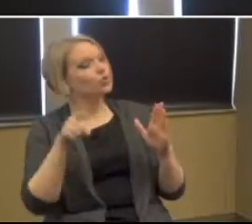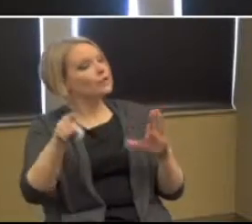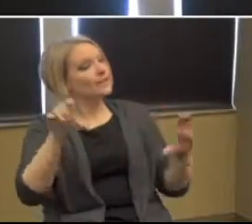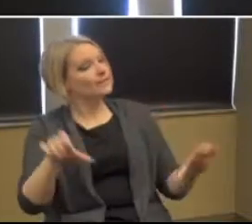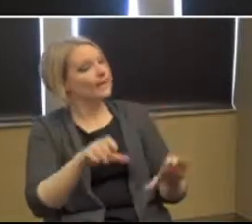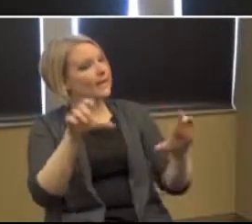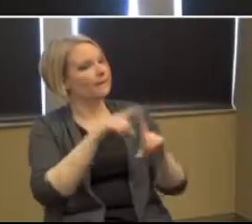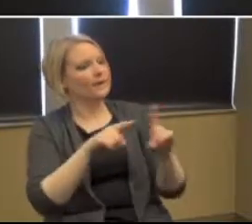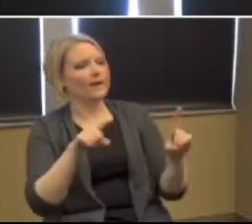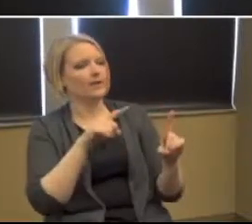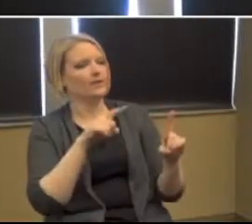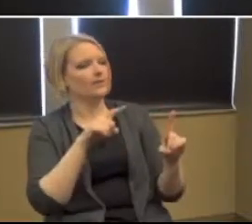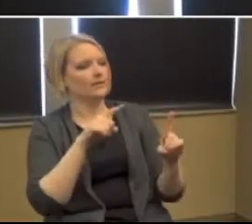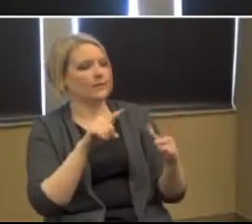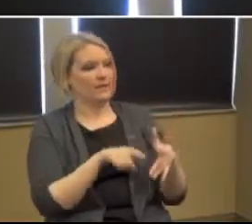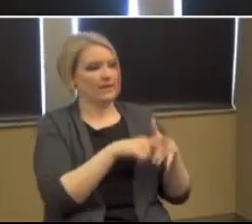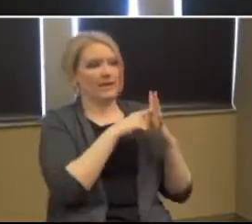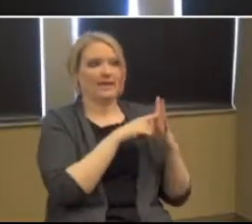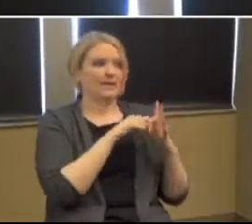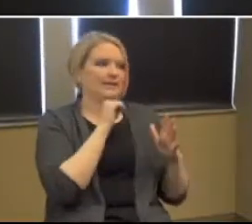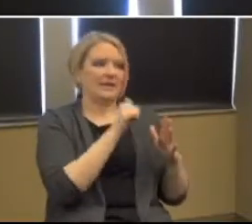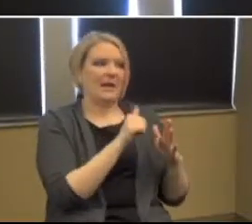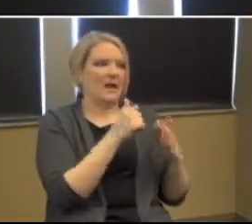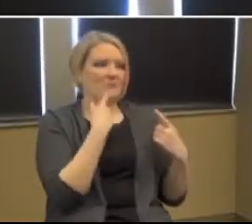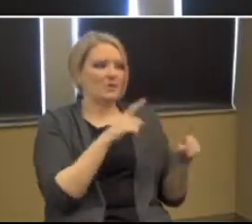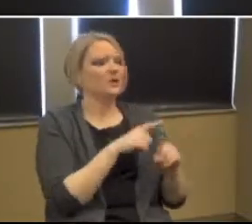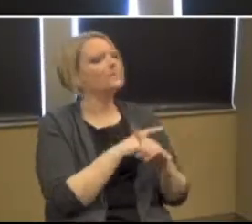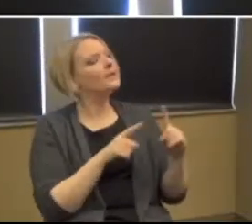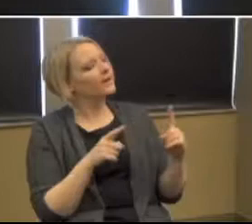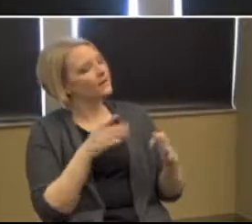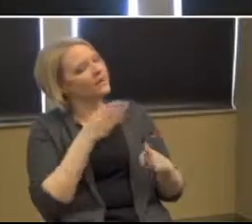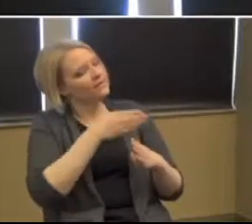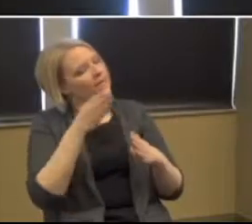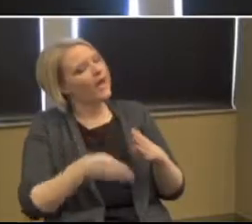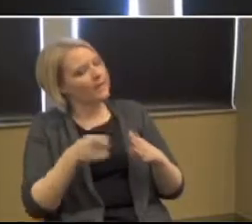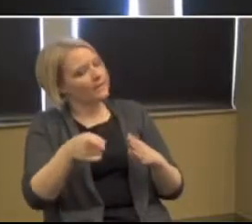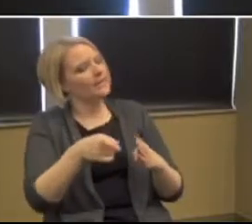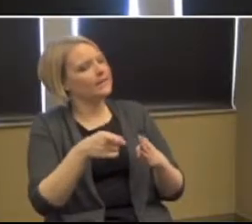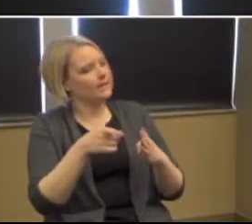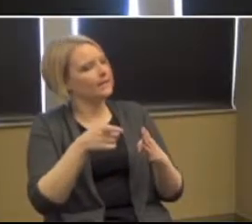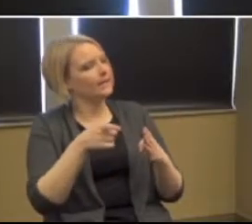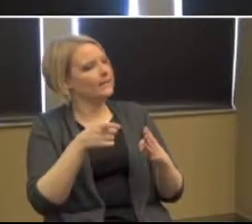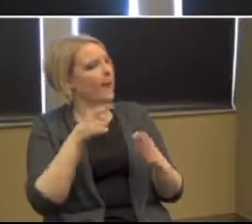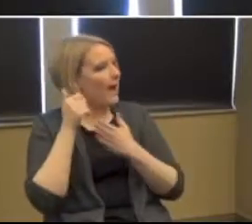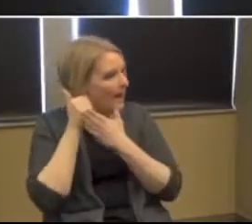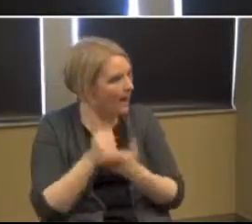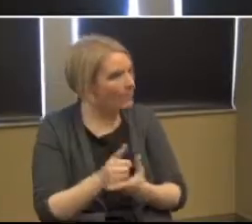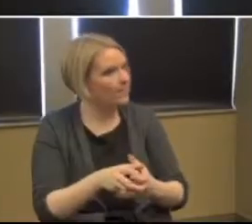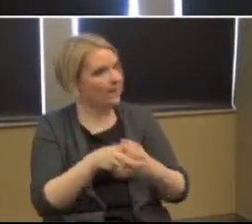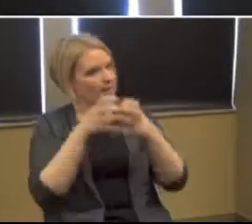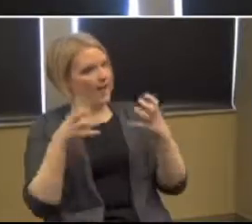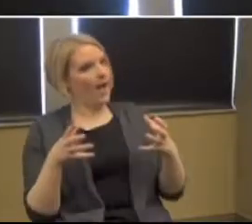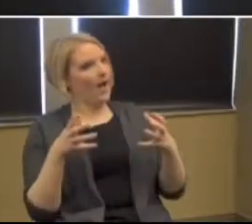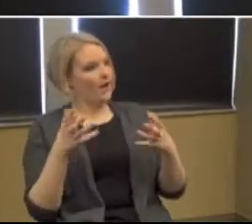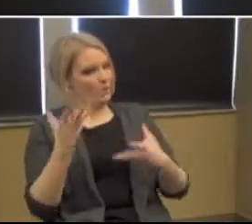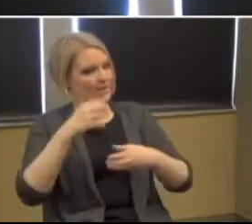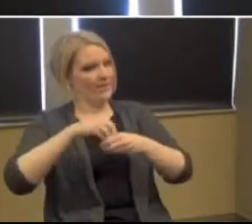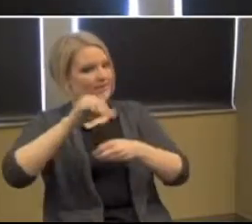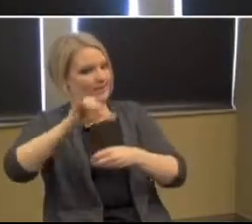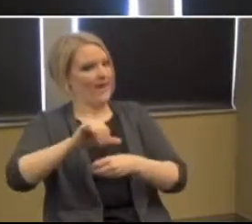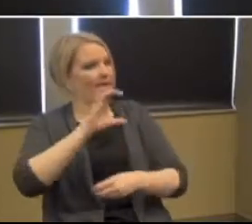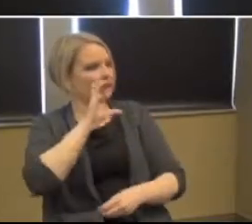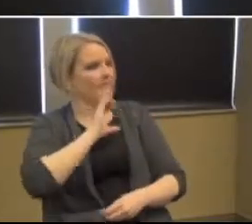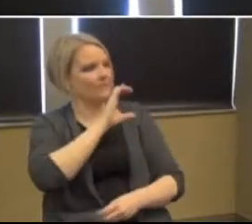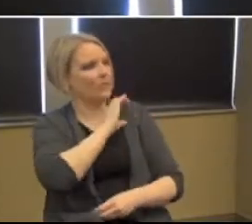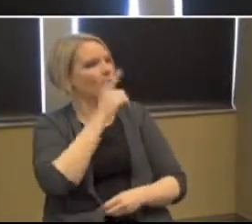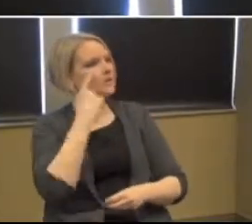it didn't start off that way. But he was able to really be a significant help in that job setting because we put